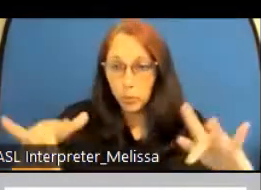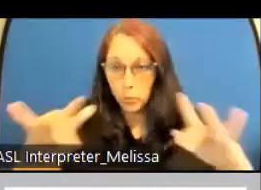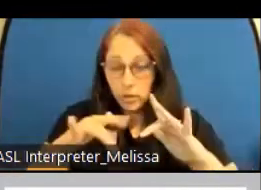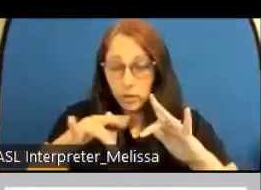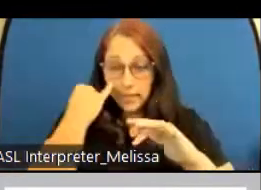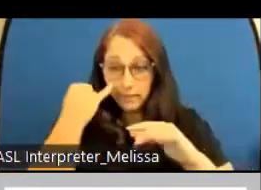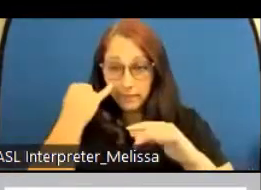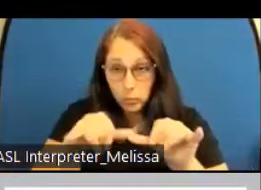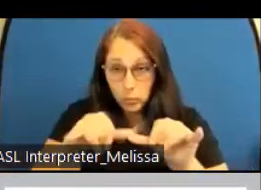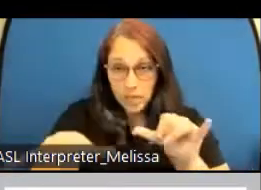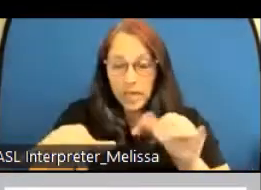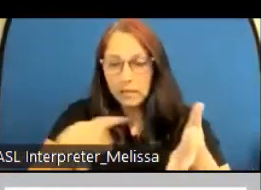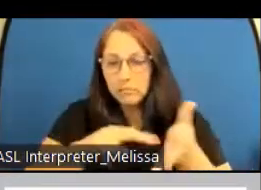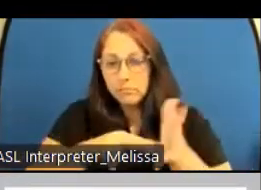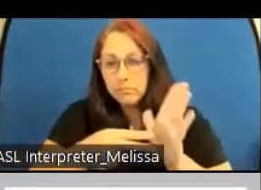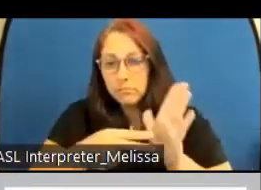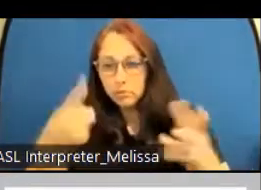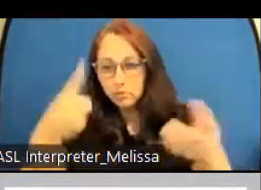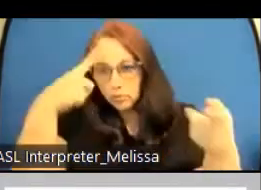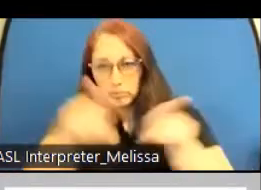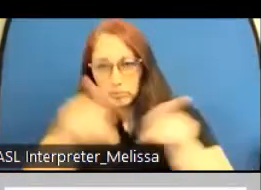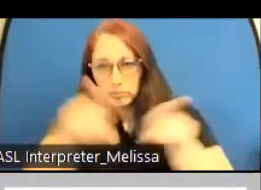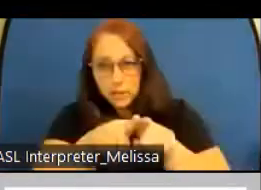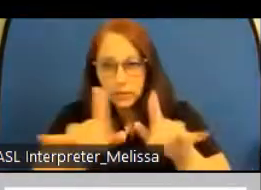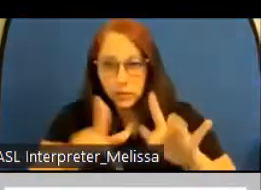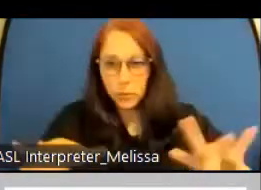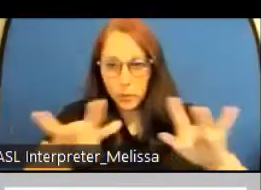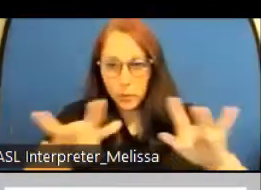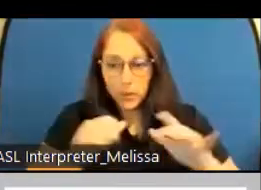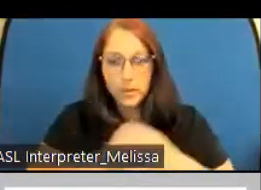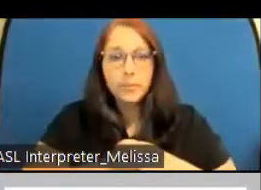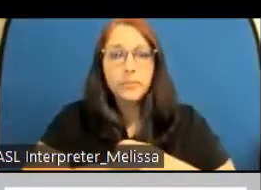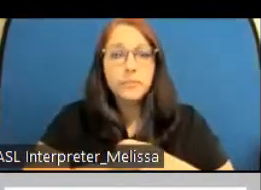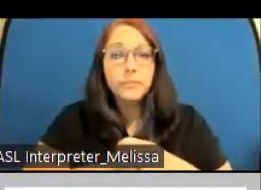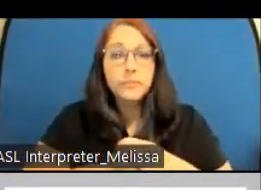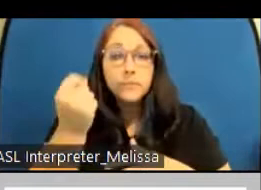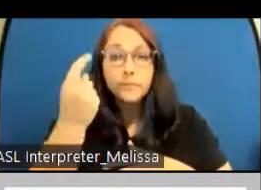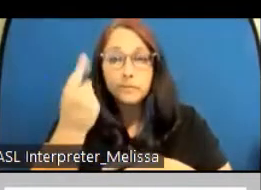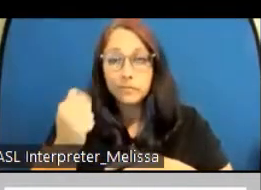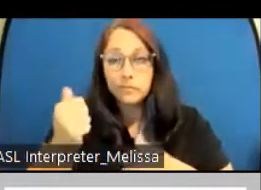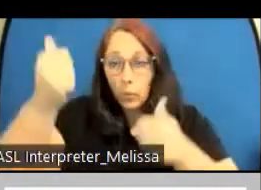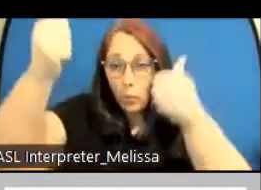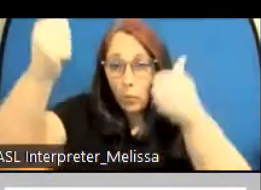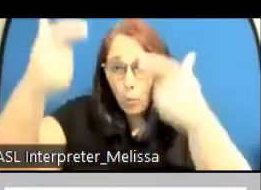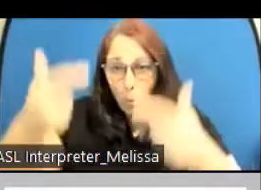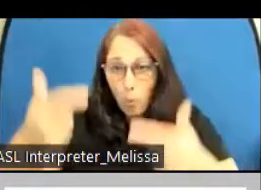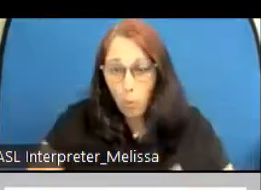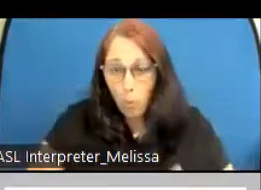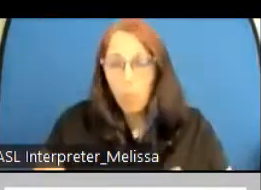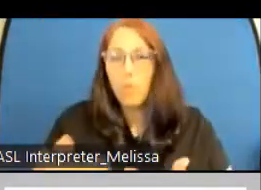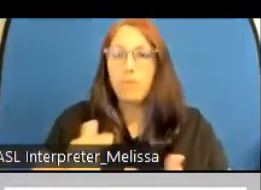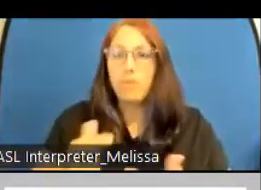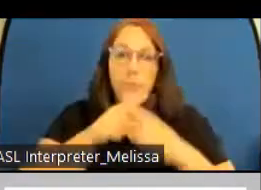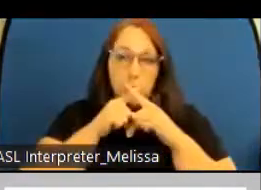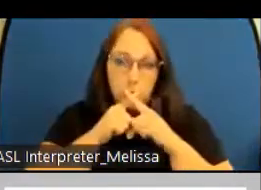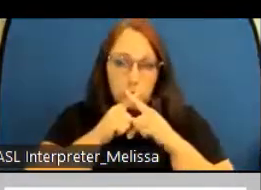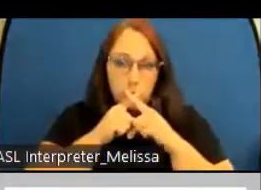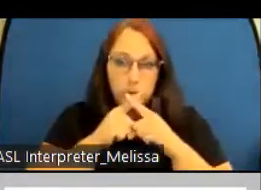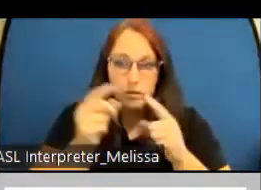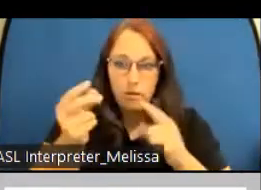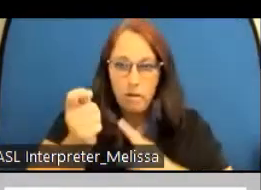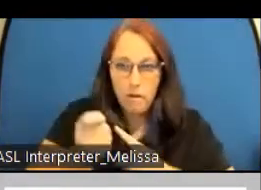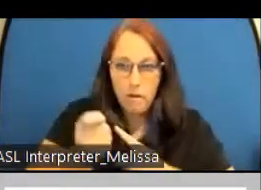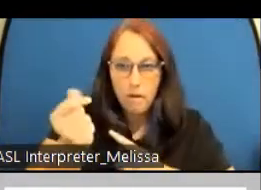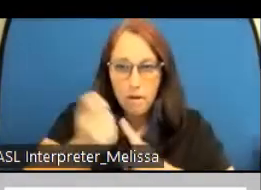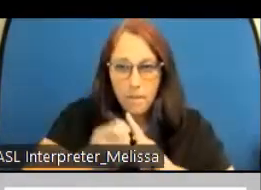are consenting to the recording. Also, all attendees' microphones have been muted for audio quality. One hallmark of